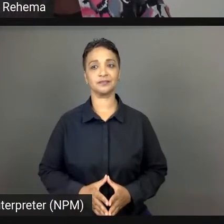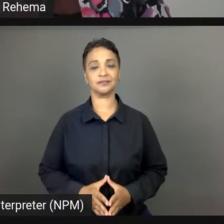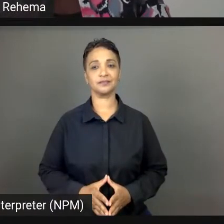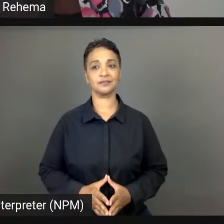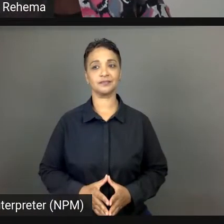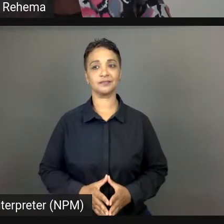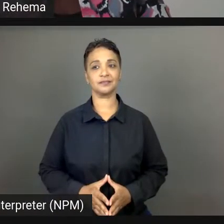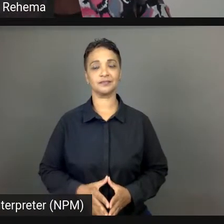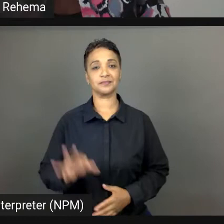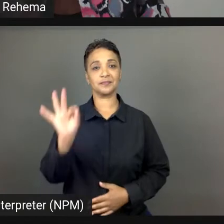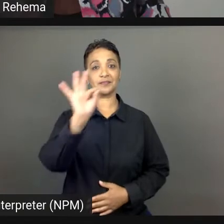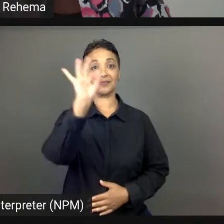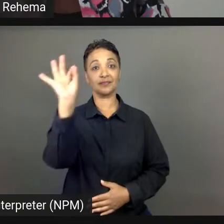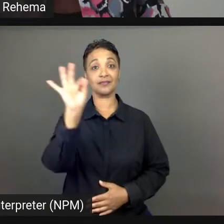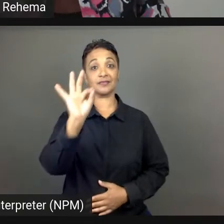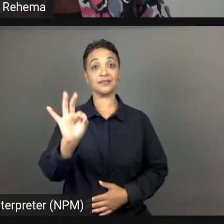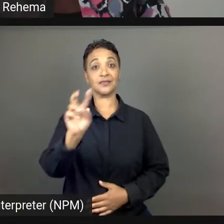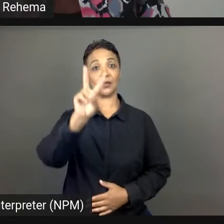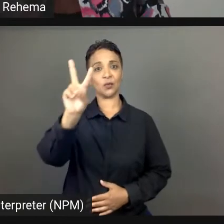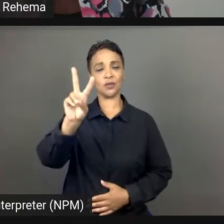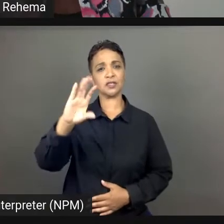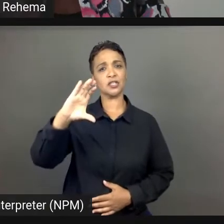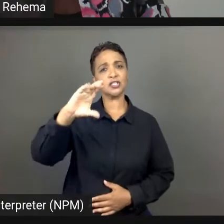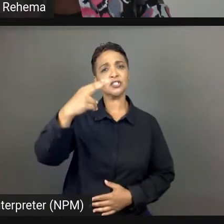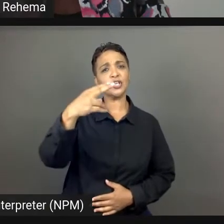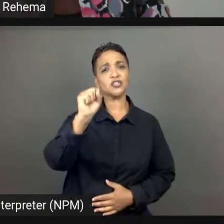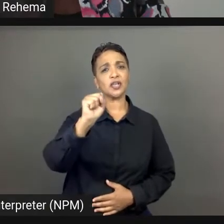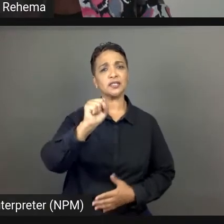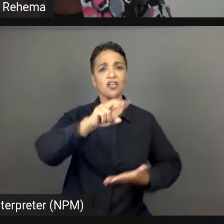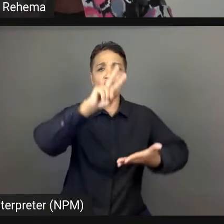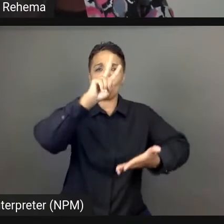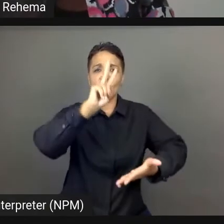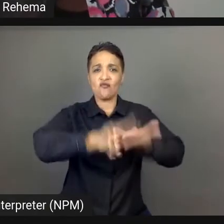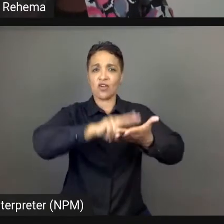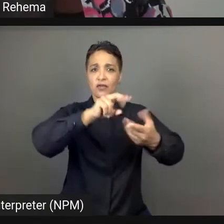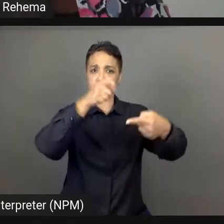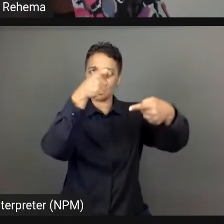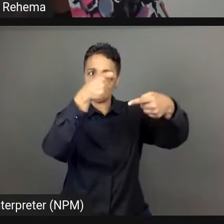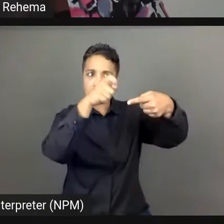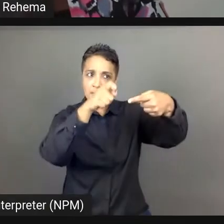the CHS standard verification?